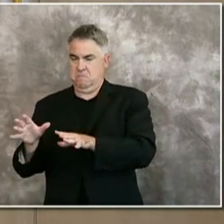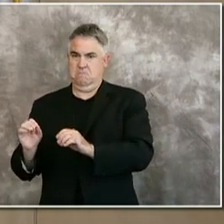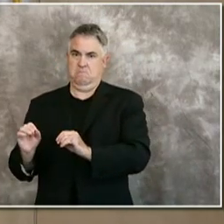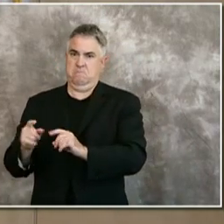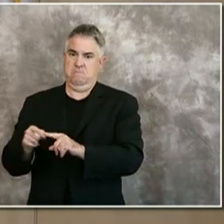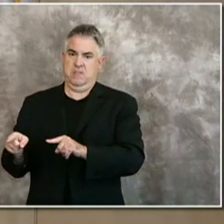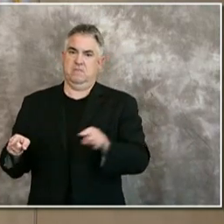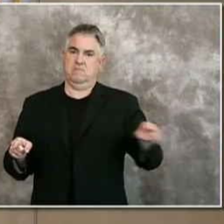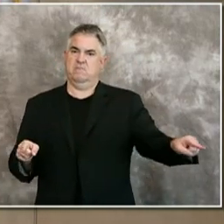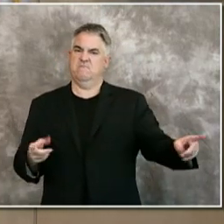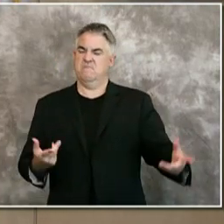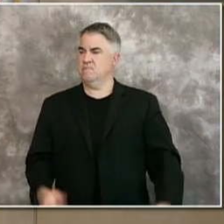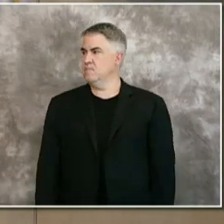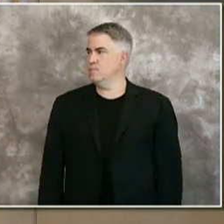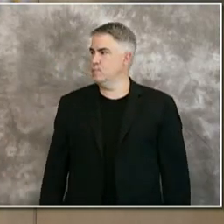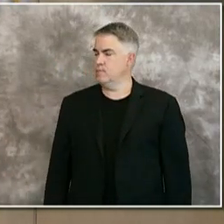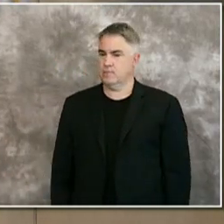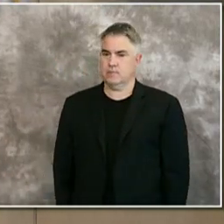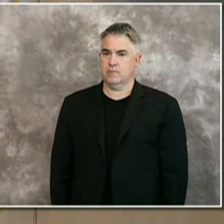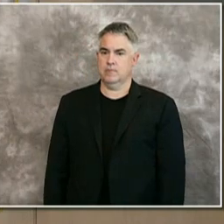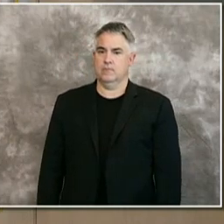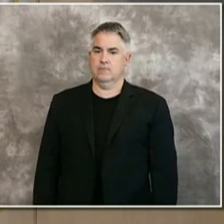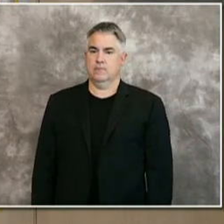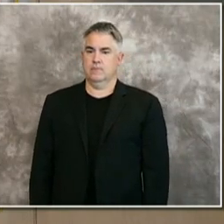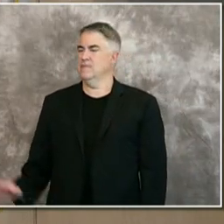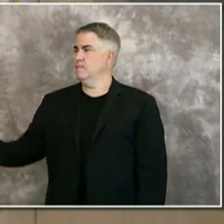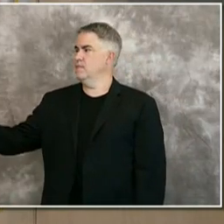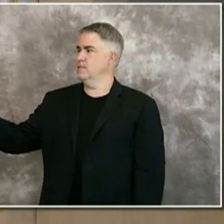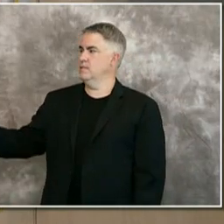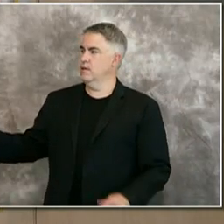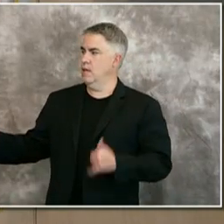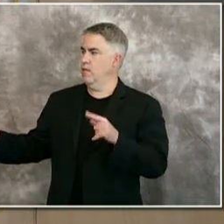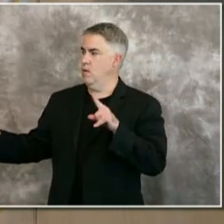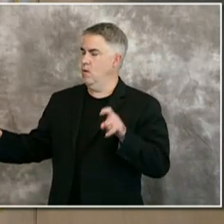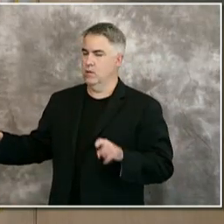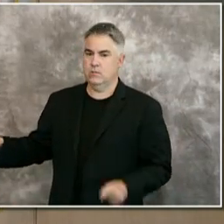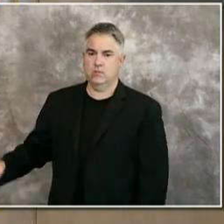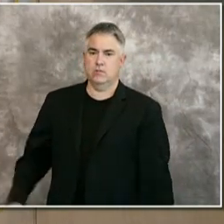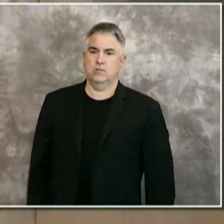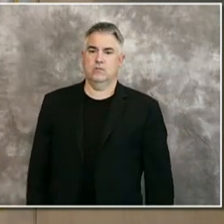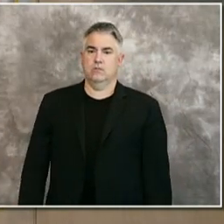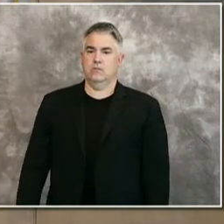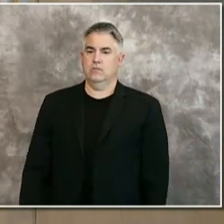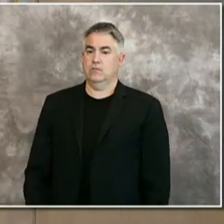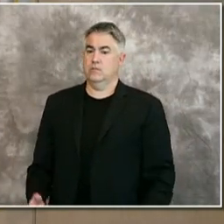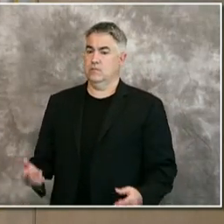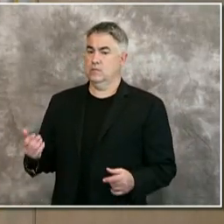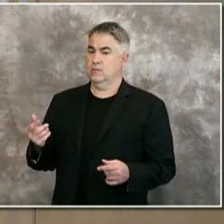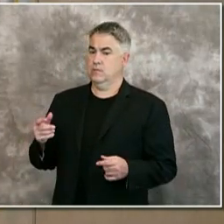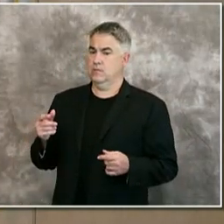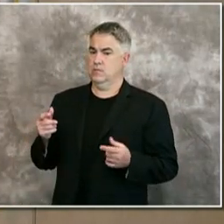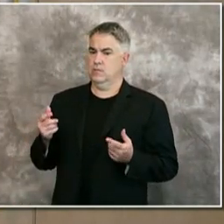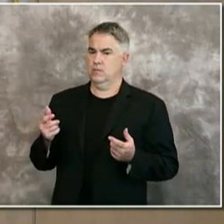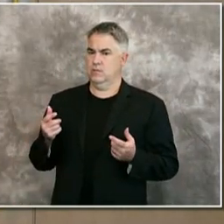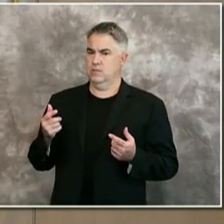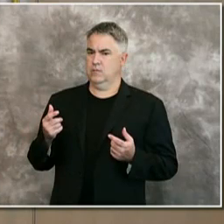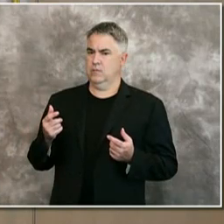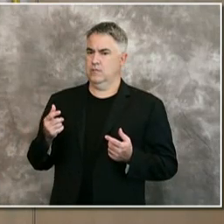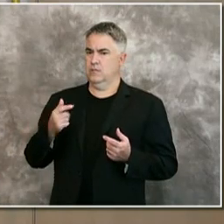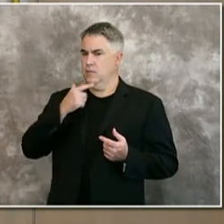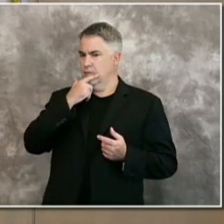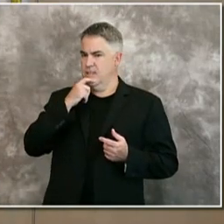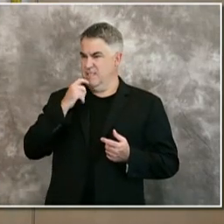Thank you. And my next question isn't just for Dr. Wooten, but in general, I was wondering if anyone has any regrets now that we have to go back on some of